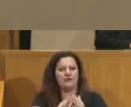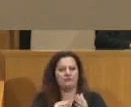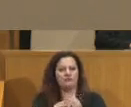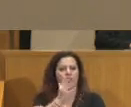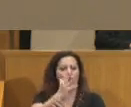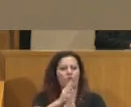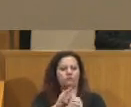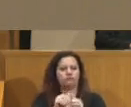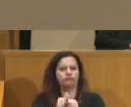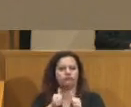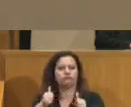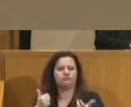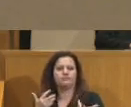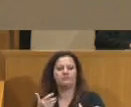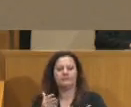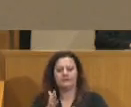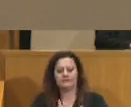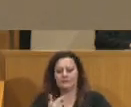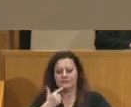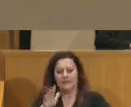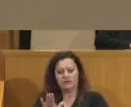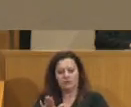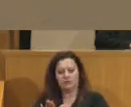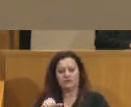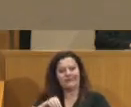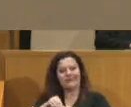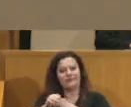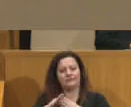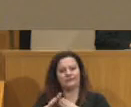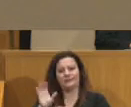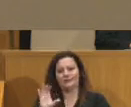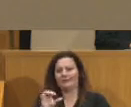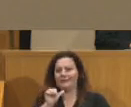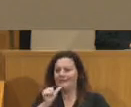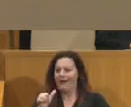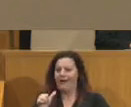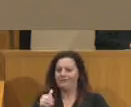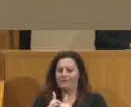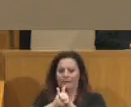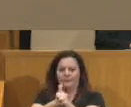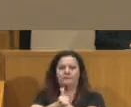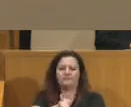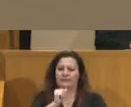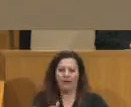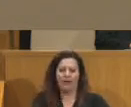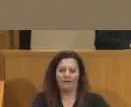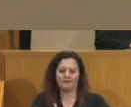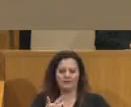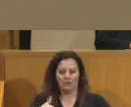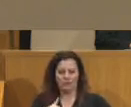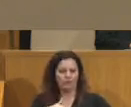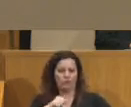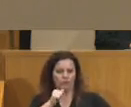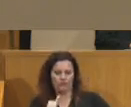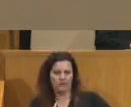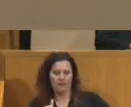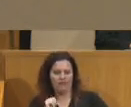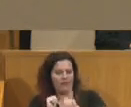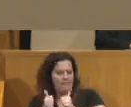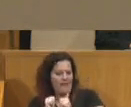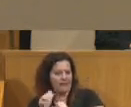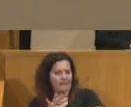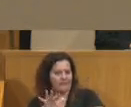owners. And this is what I found out, and I want them to know that I heard what you said, that the issues that are important to